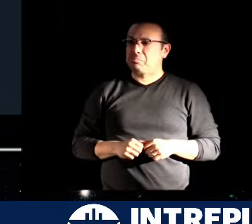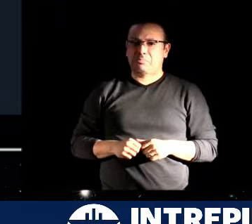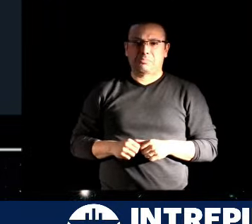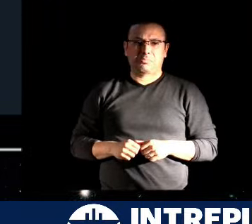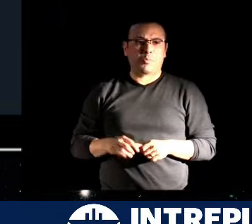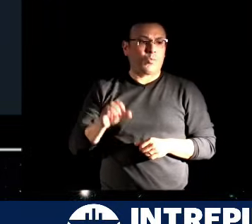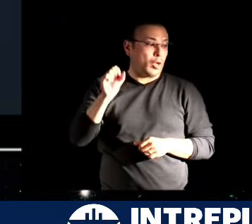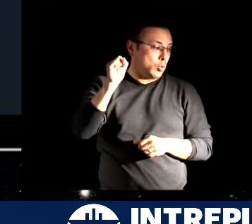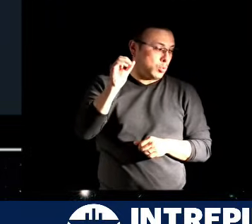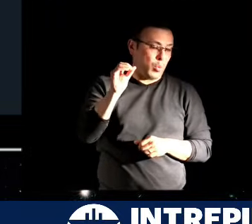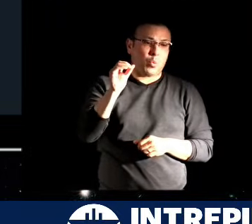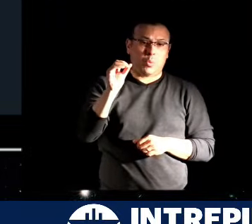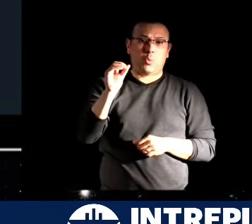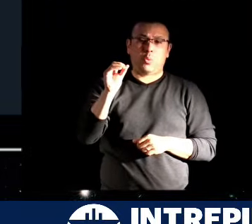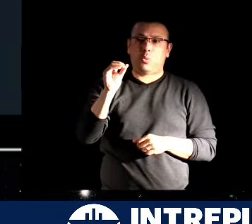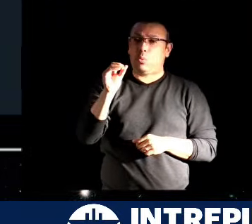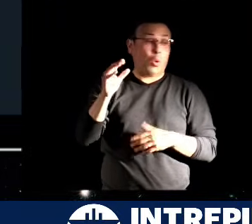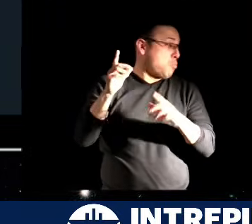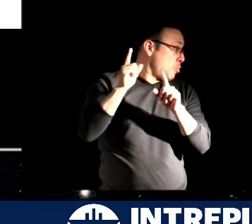So getting it right.